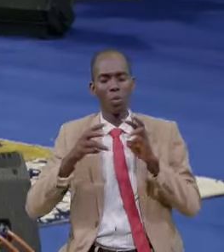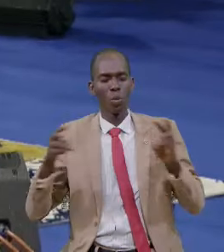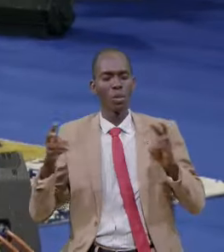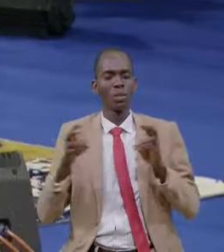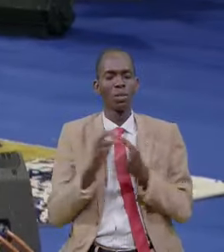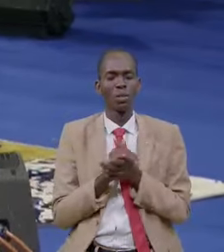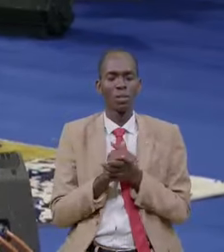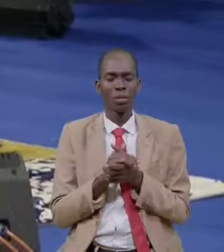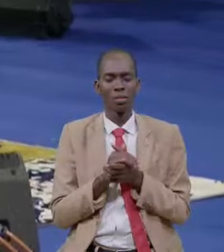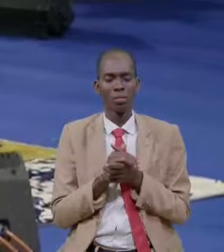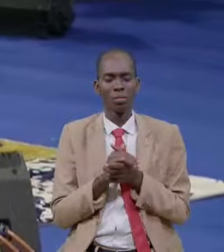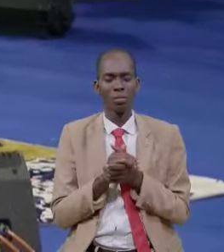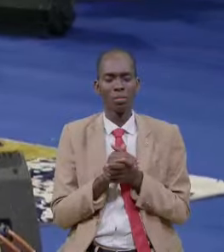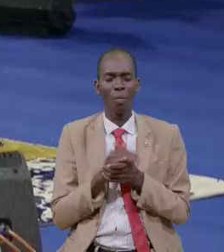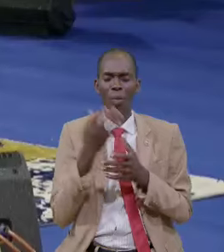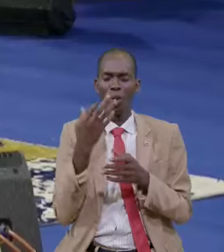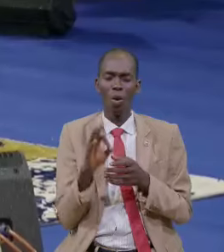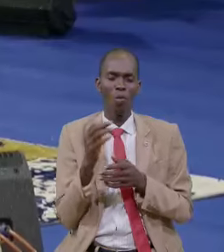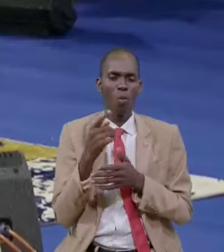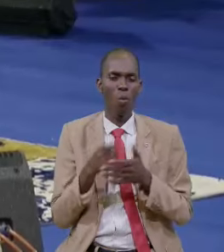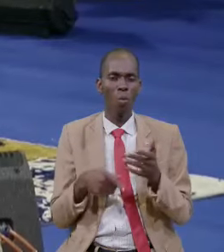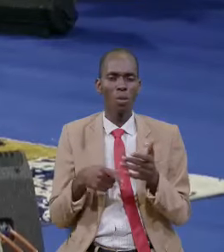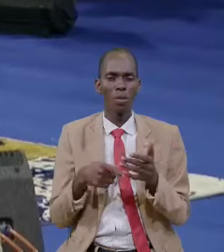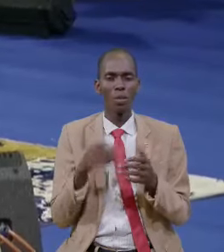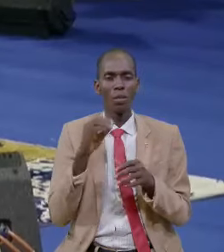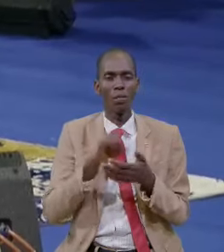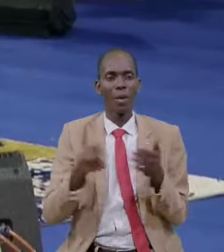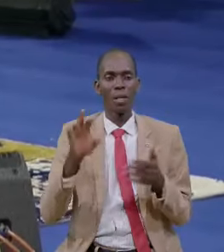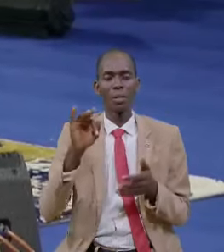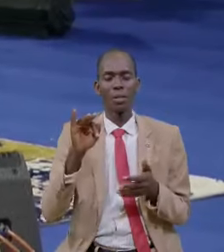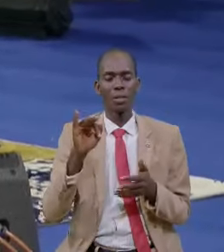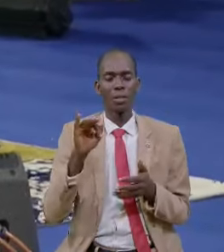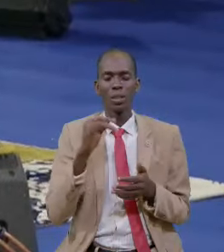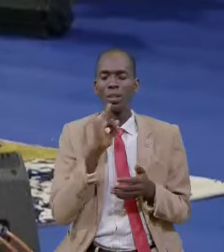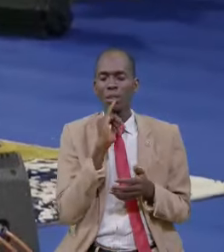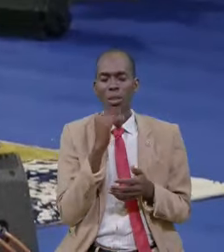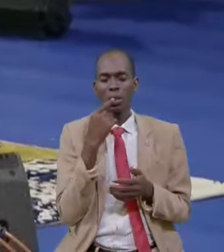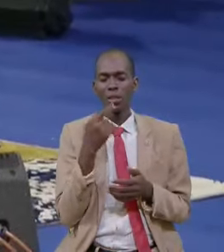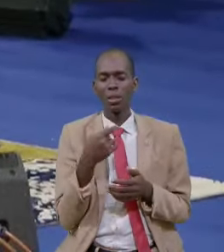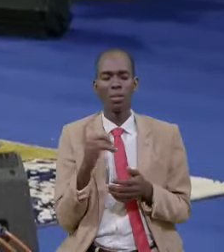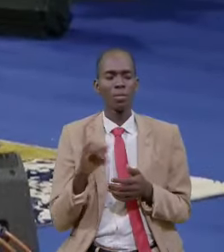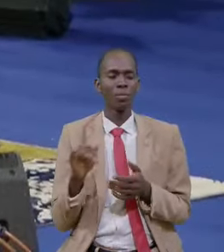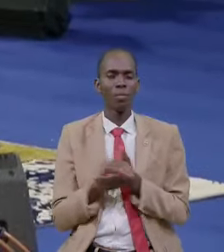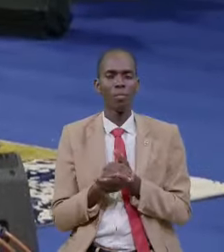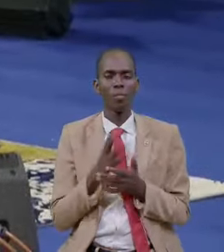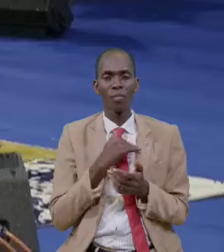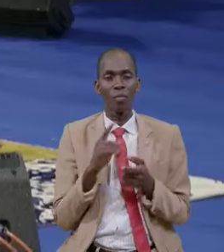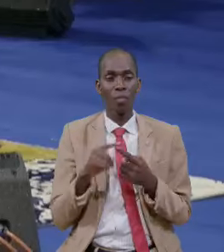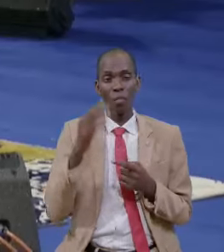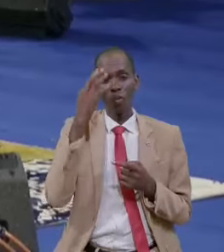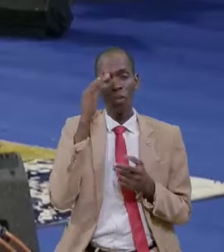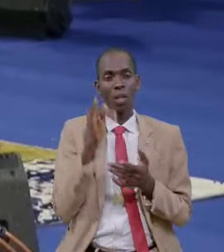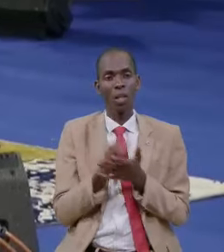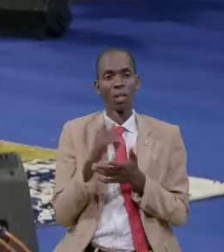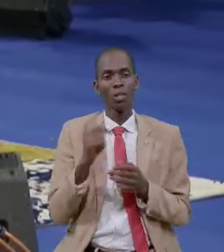the height of what? Verse 19, it says, and to know the love of